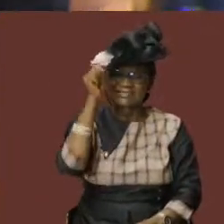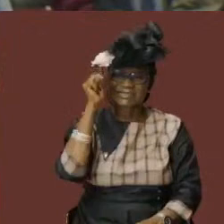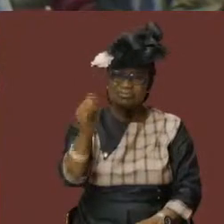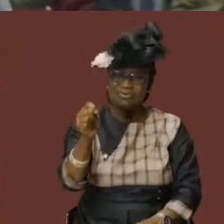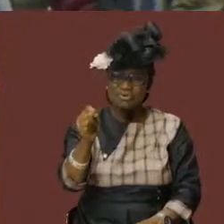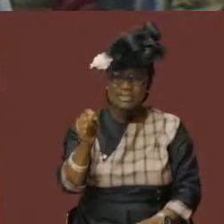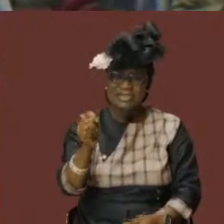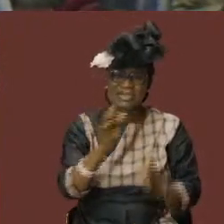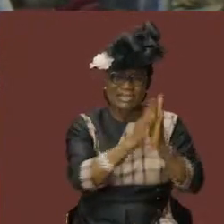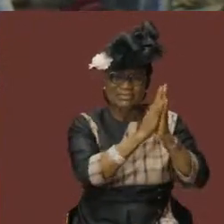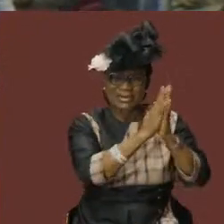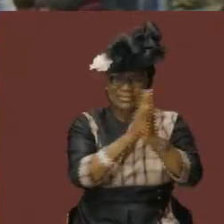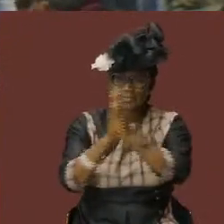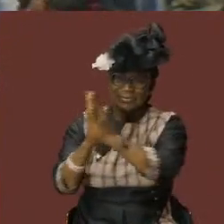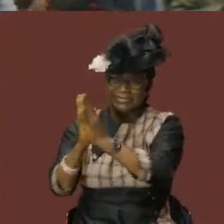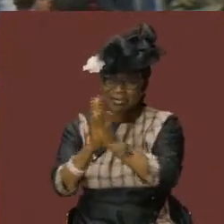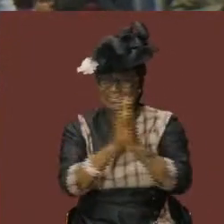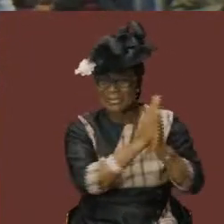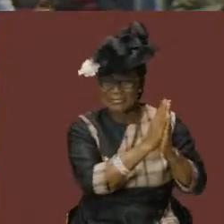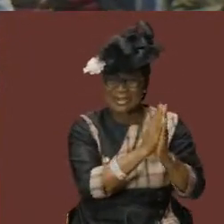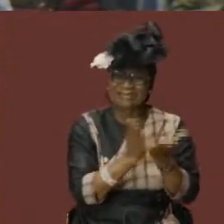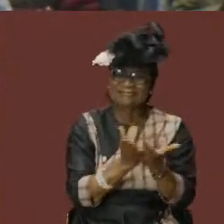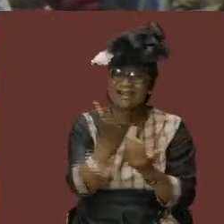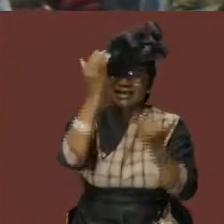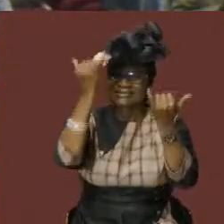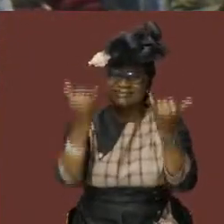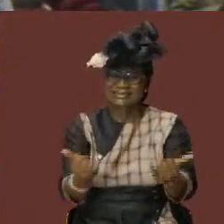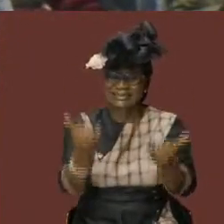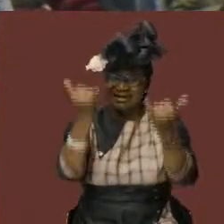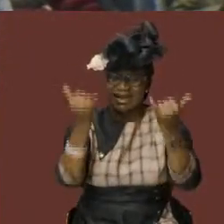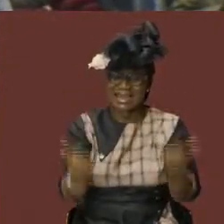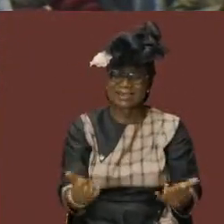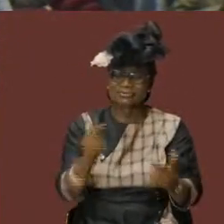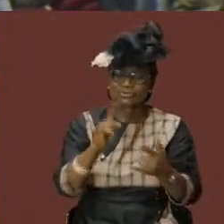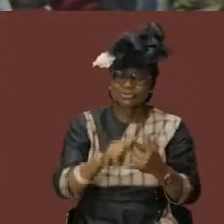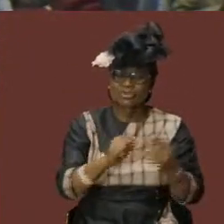Open your mouth and cry to the Almighty God.